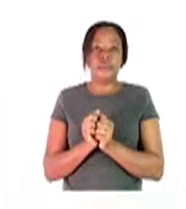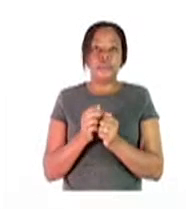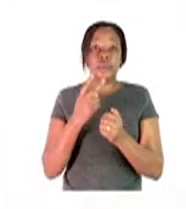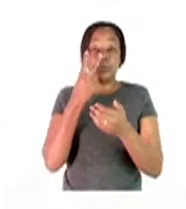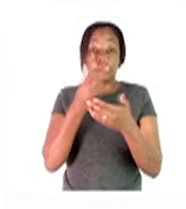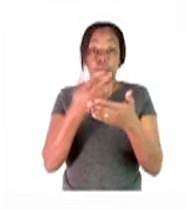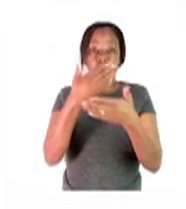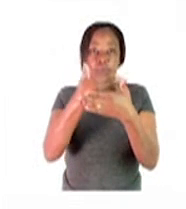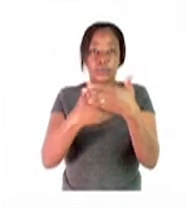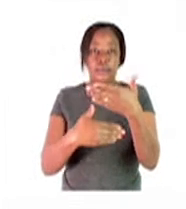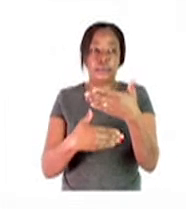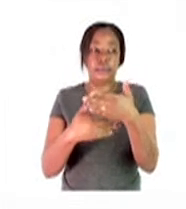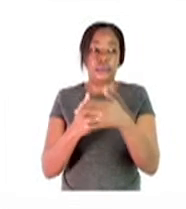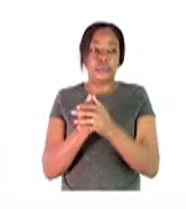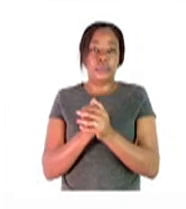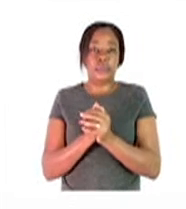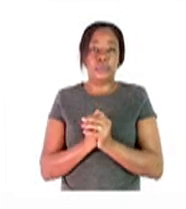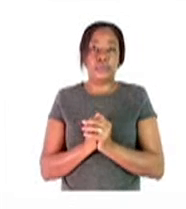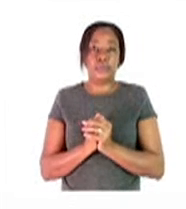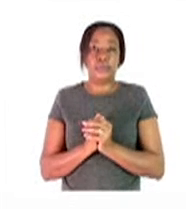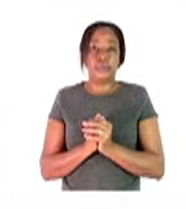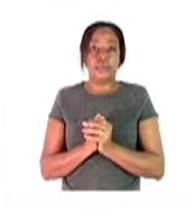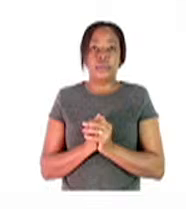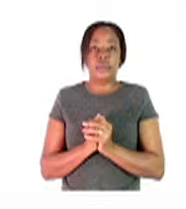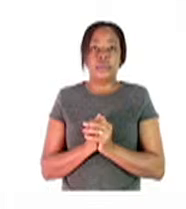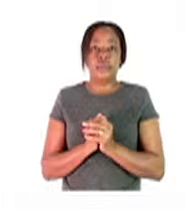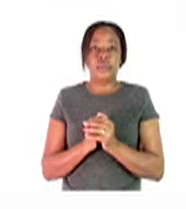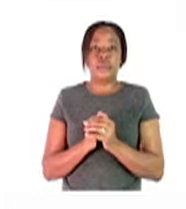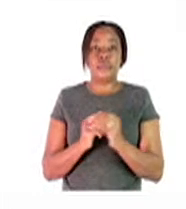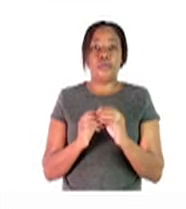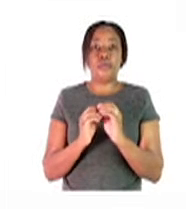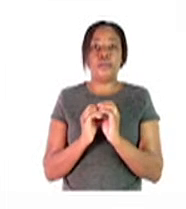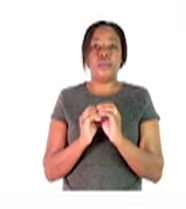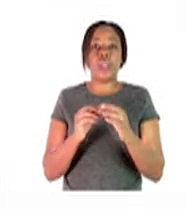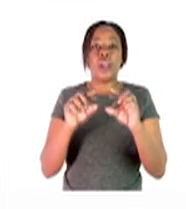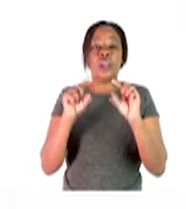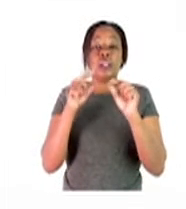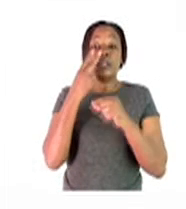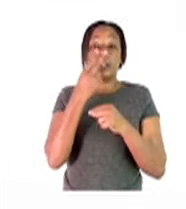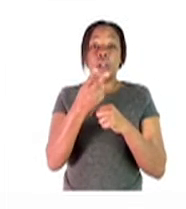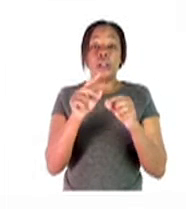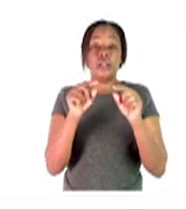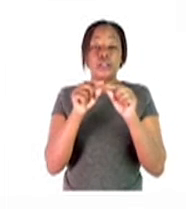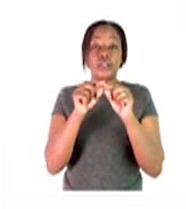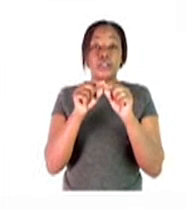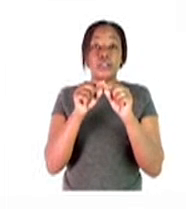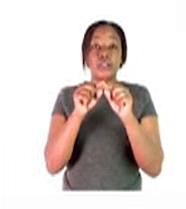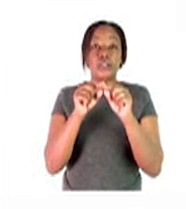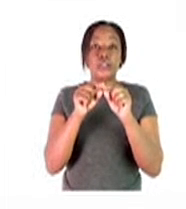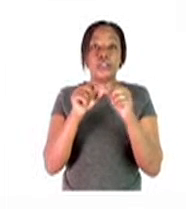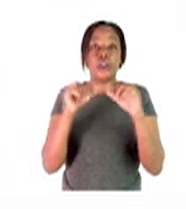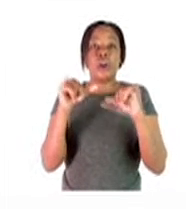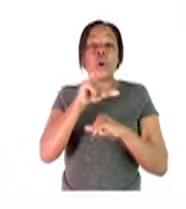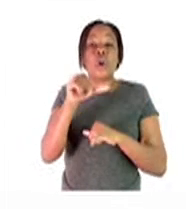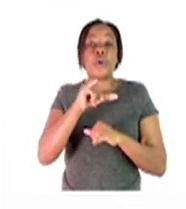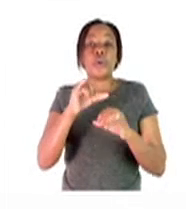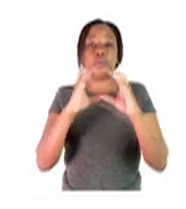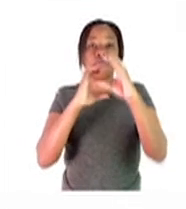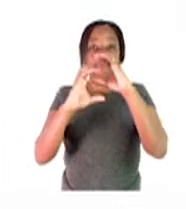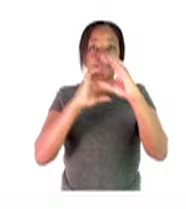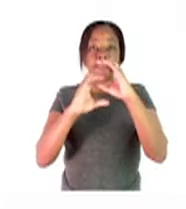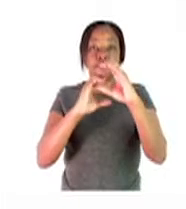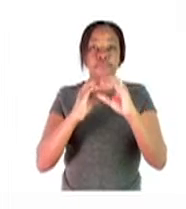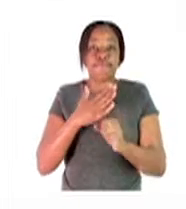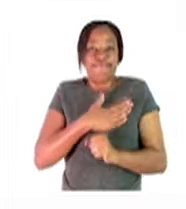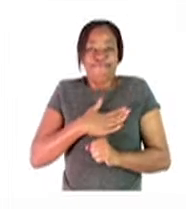write, which means of communication do you like most? do you most like?